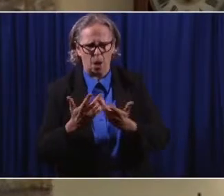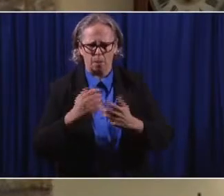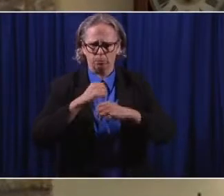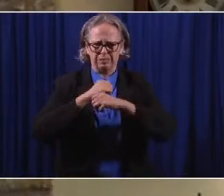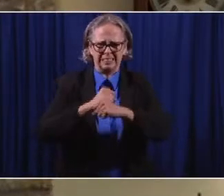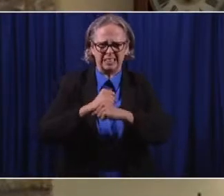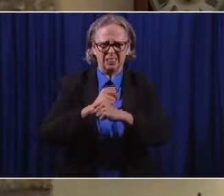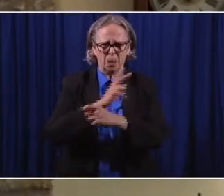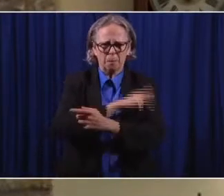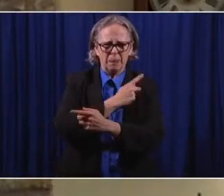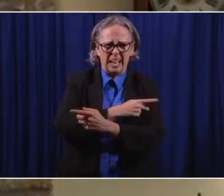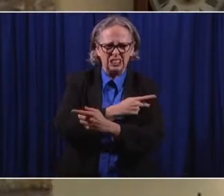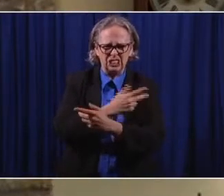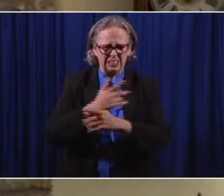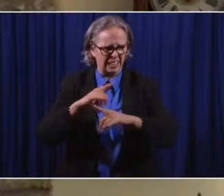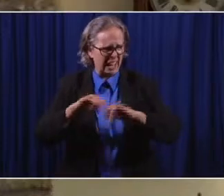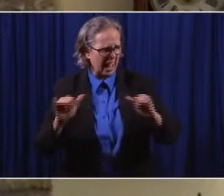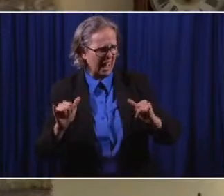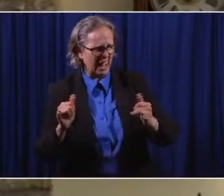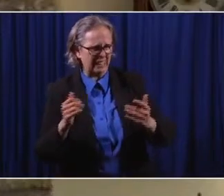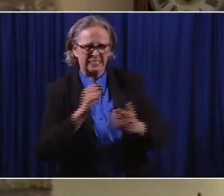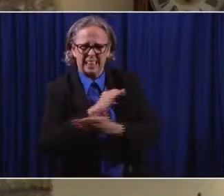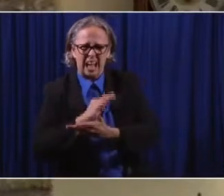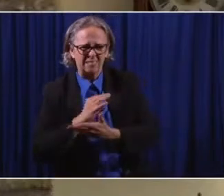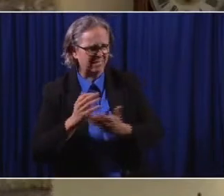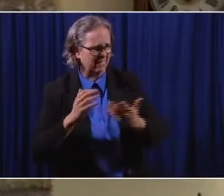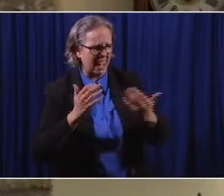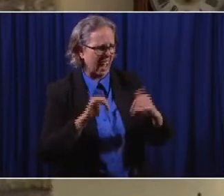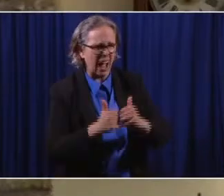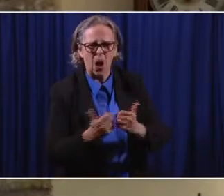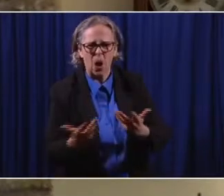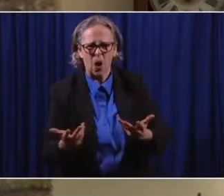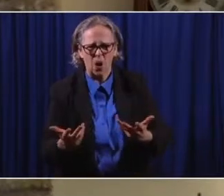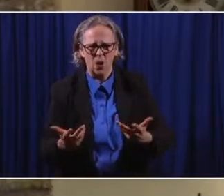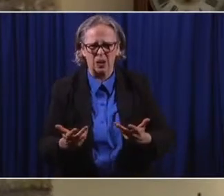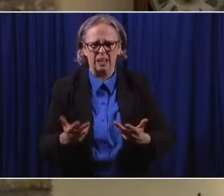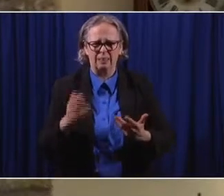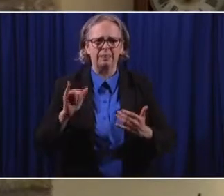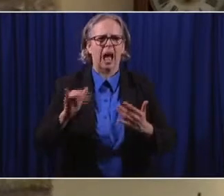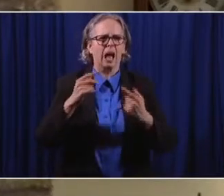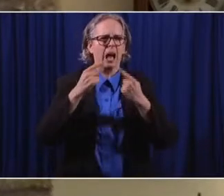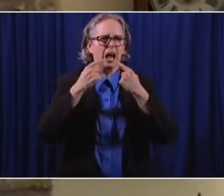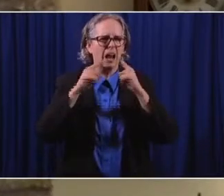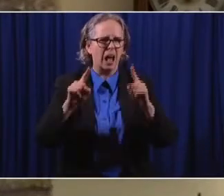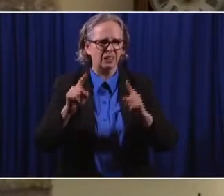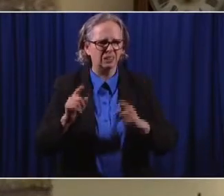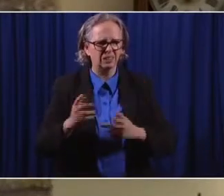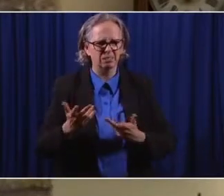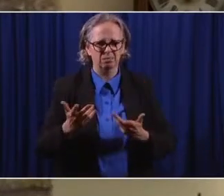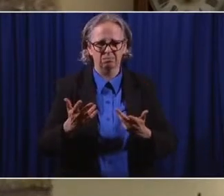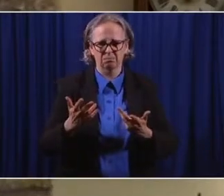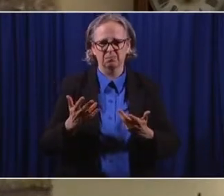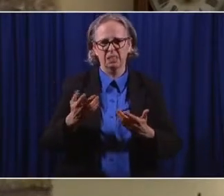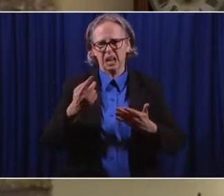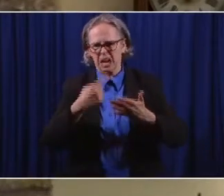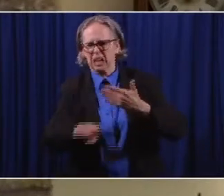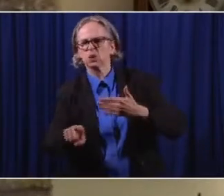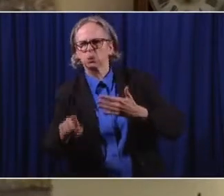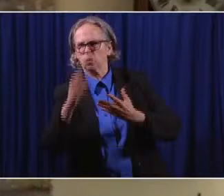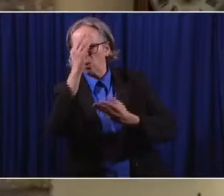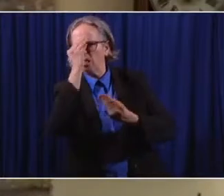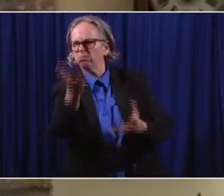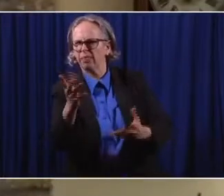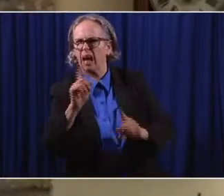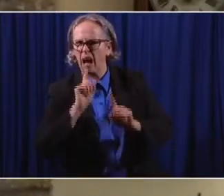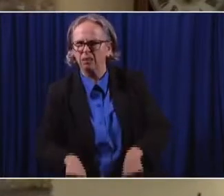home. And we will have that announcement sometime within the next week or so, how we're going to roll out